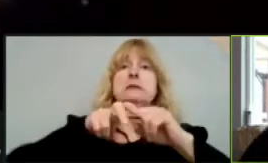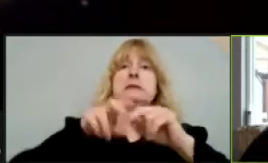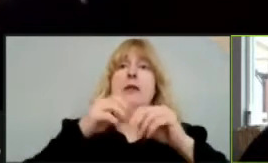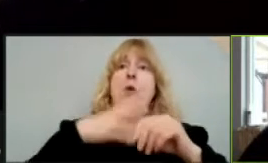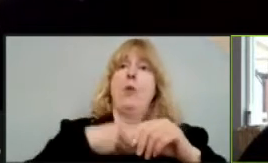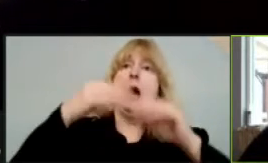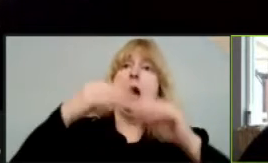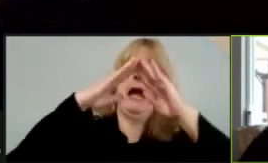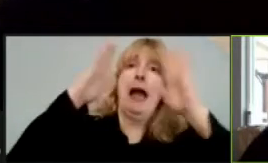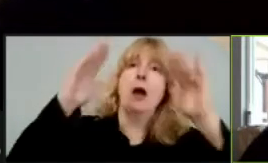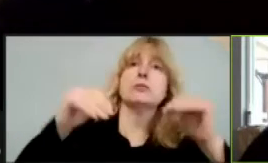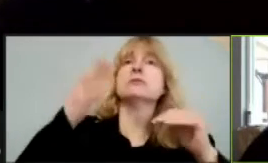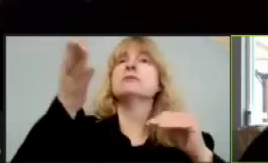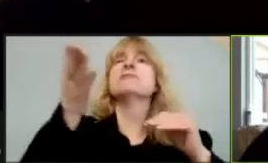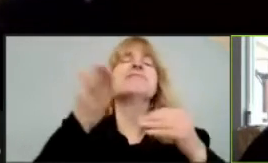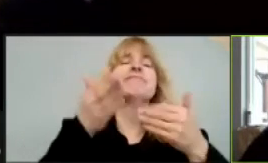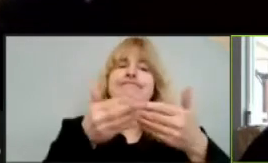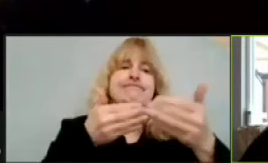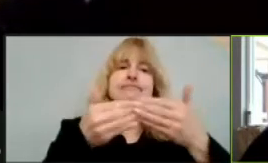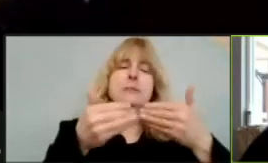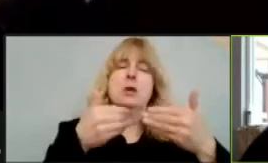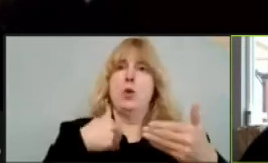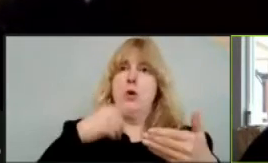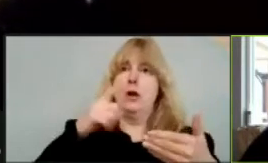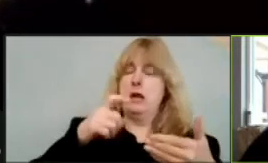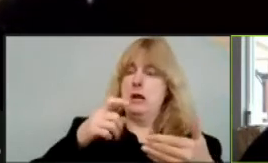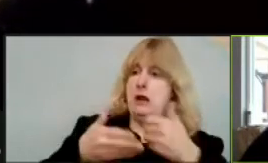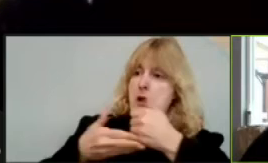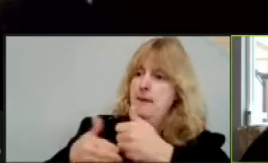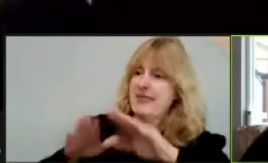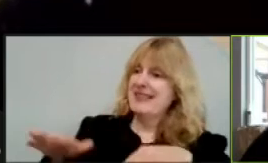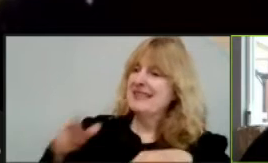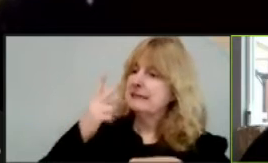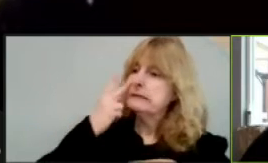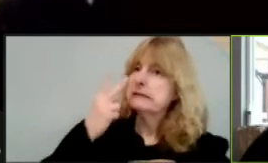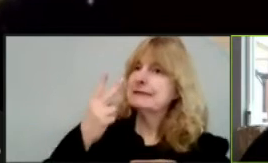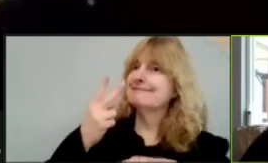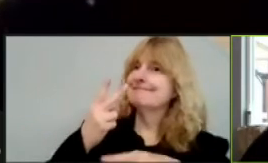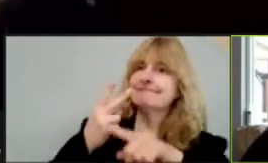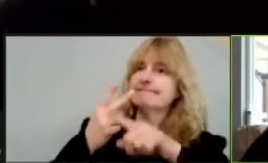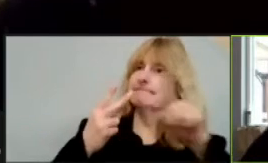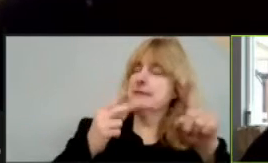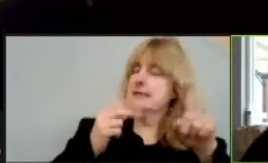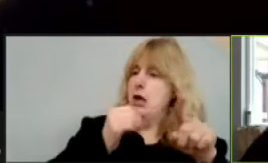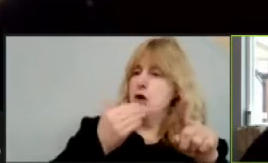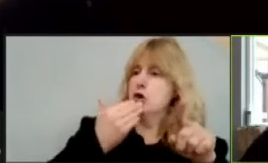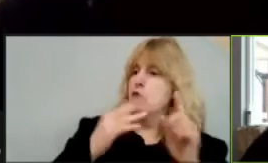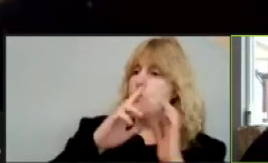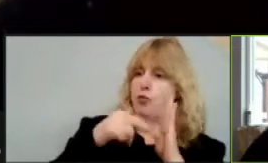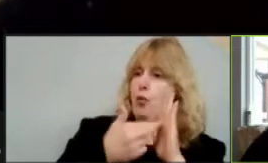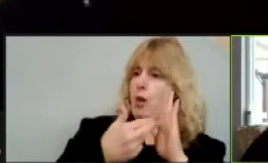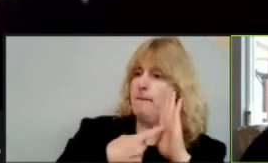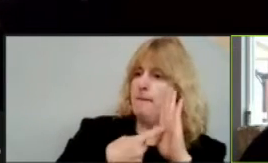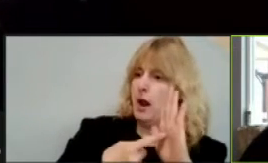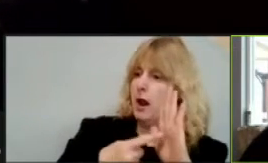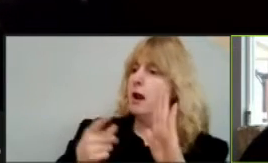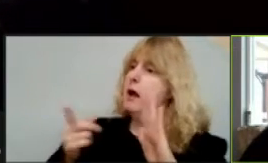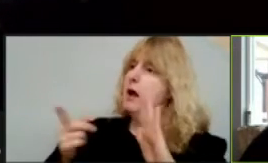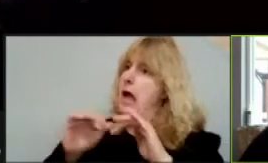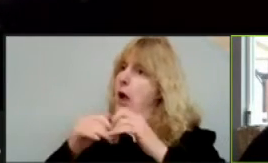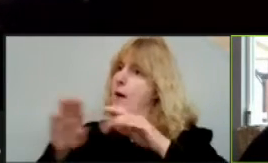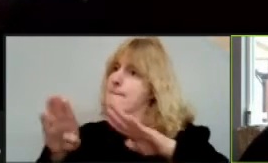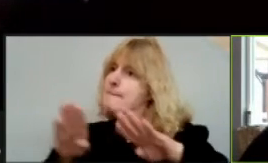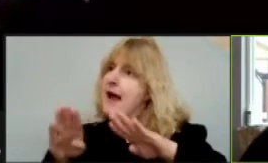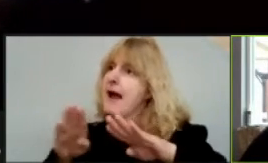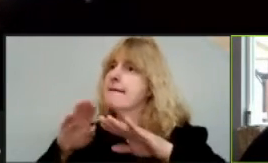may be, we need to help our kids see good role models of how to behave and how to agree when we disagree. And so I think